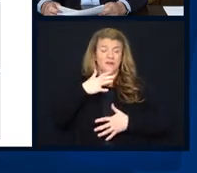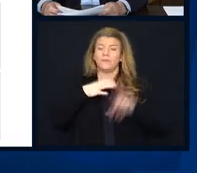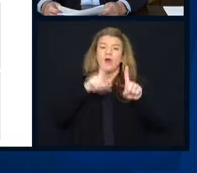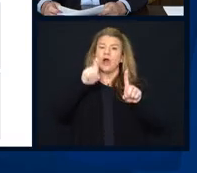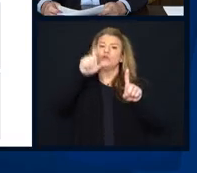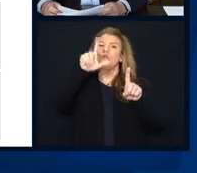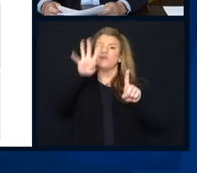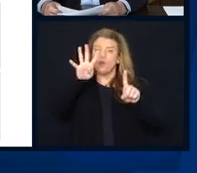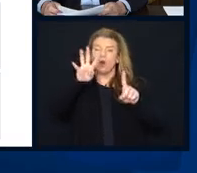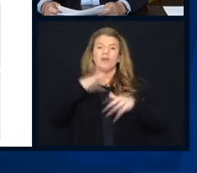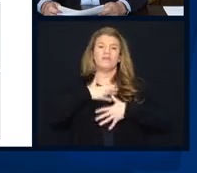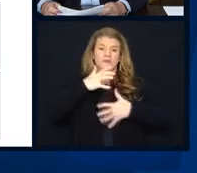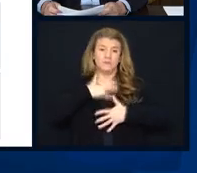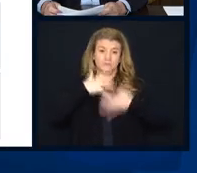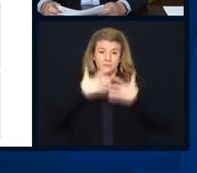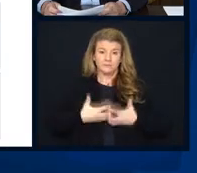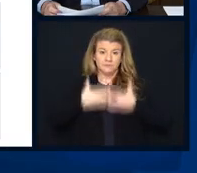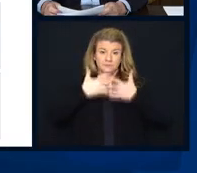124 on ventilators.